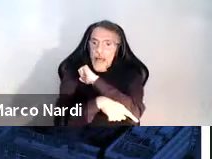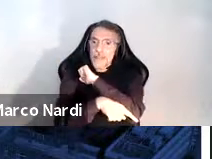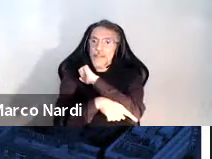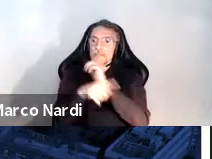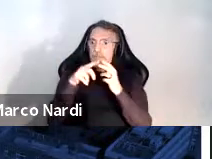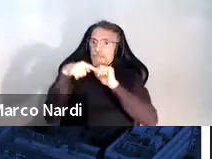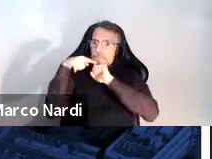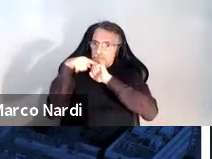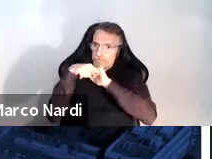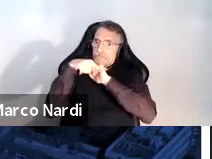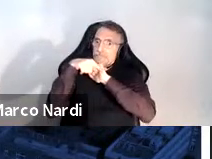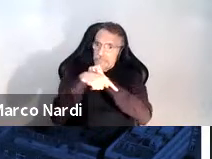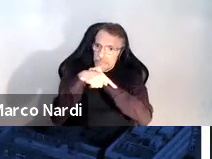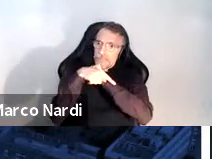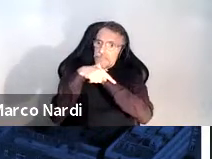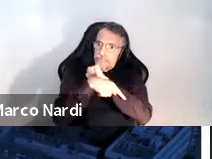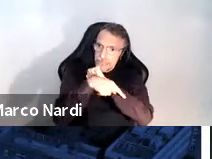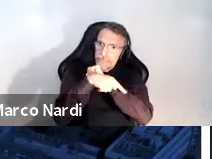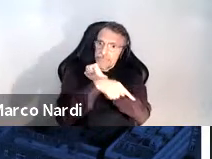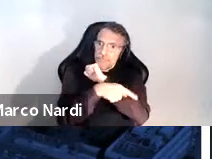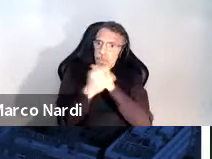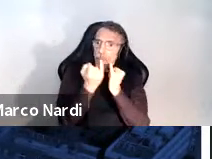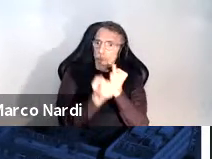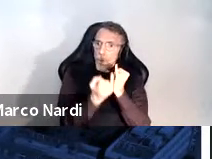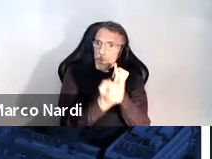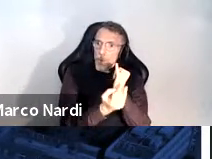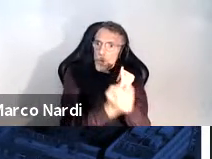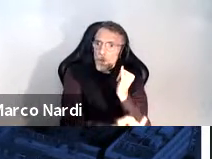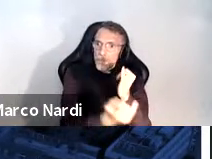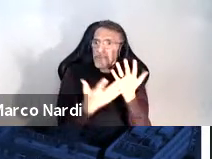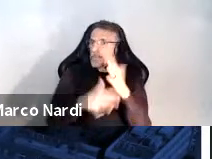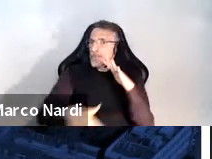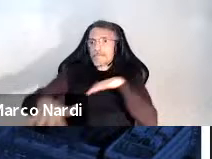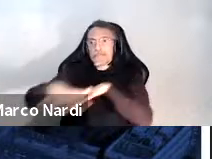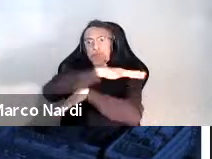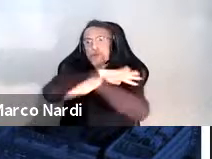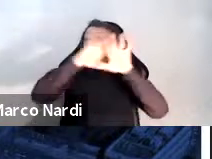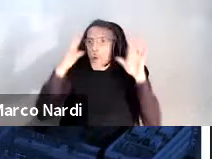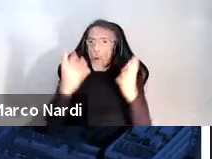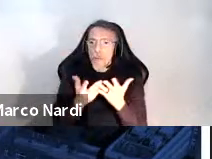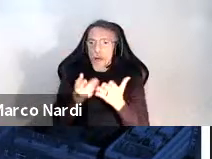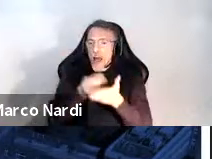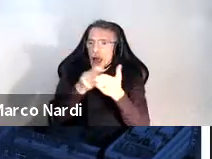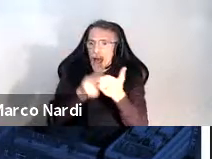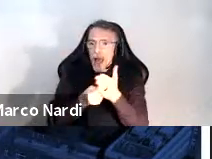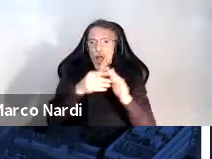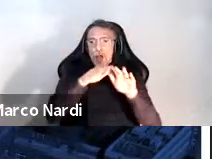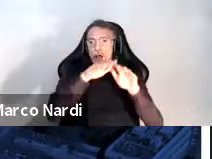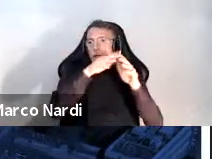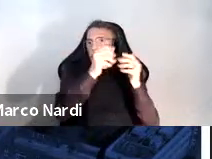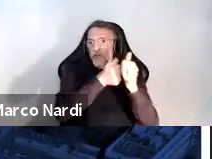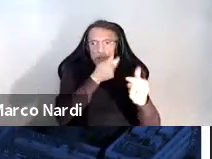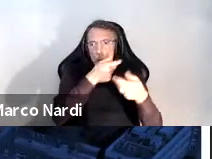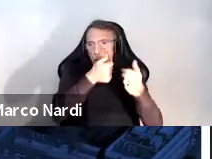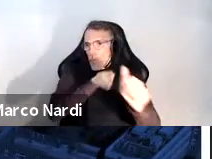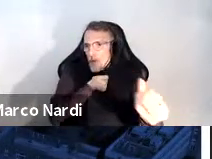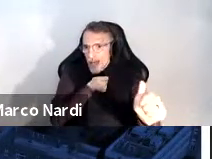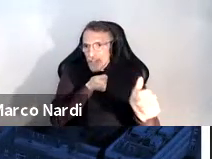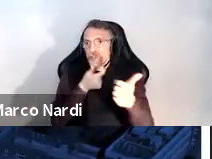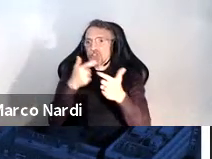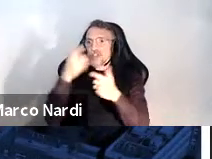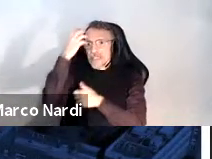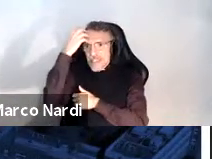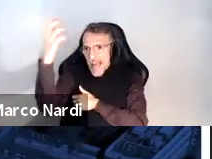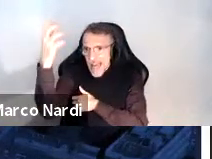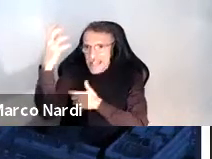increasing substantially in all sectors of the economy, of the global economy, households, corporations, states, and in